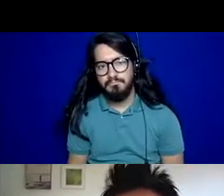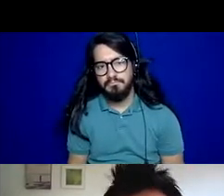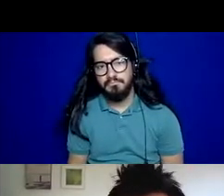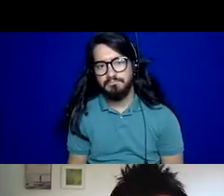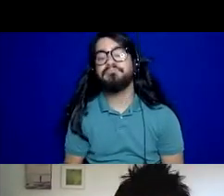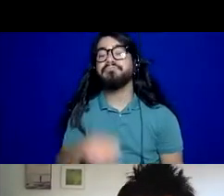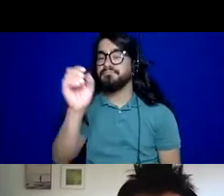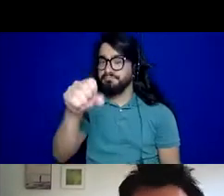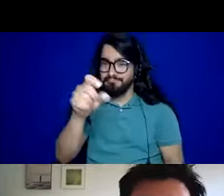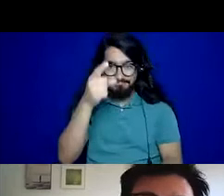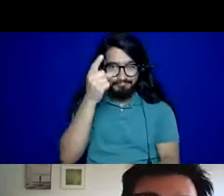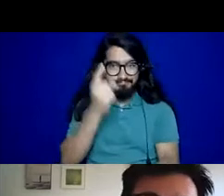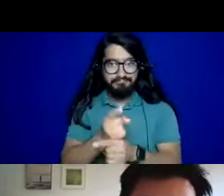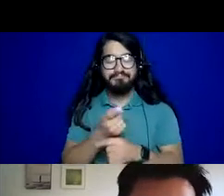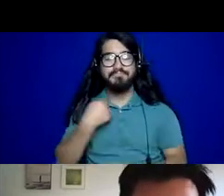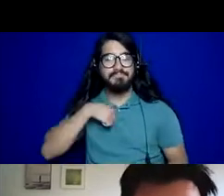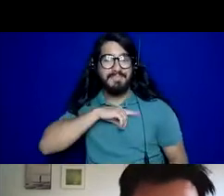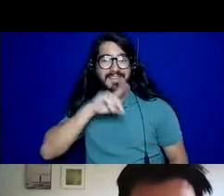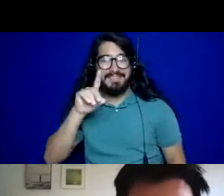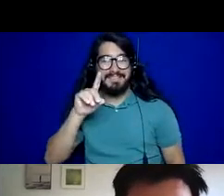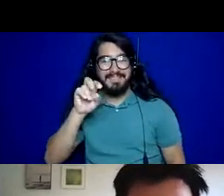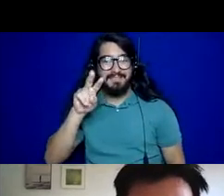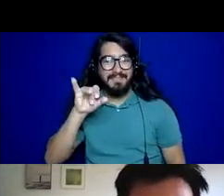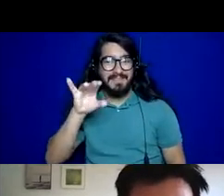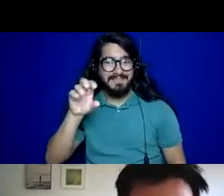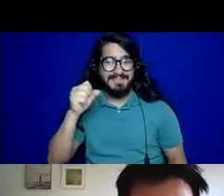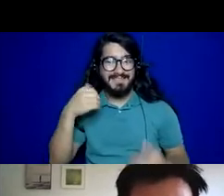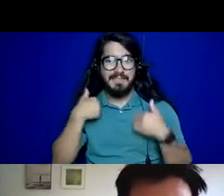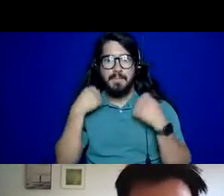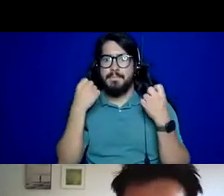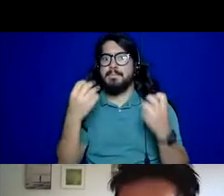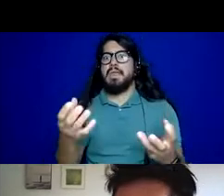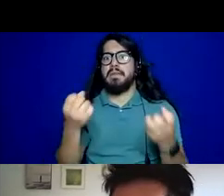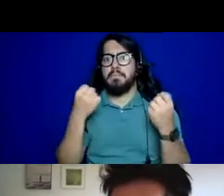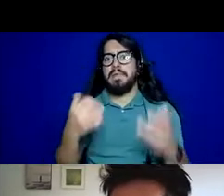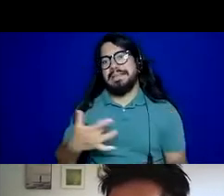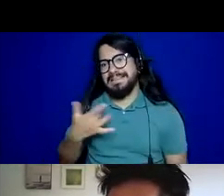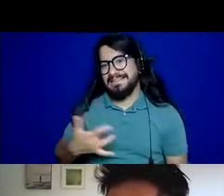Yeah, and so our devices have a lot of sensors on them at this point.